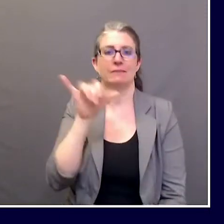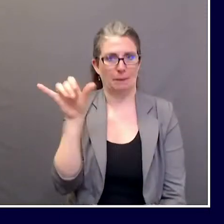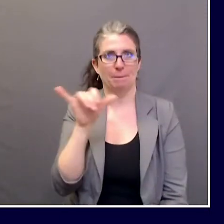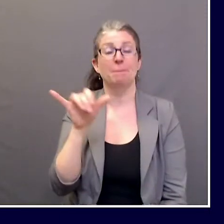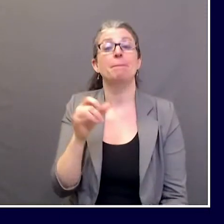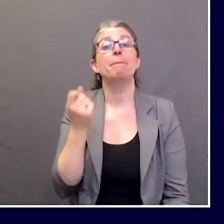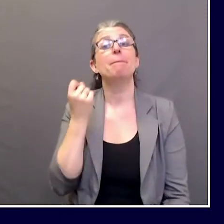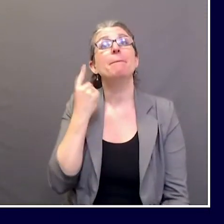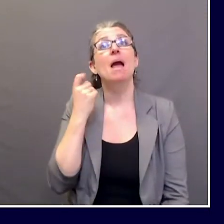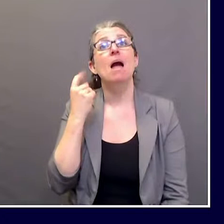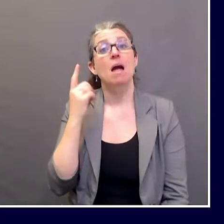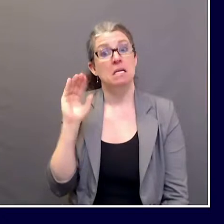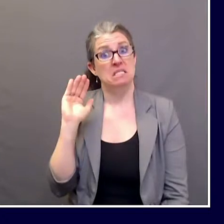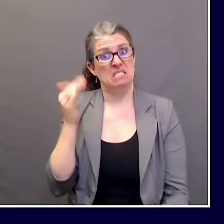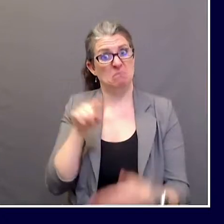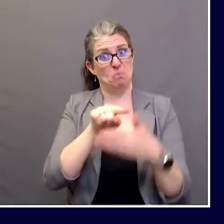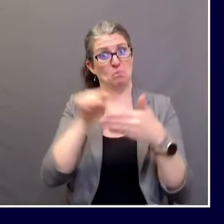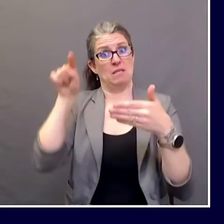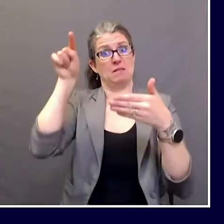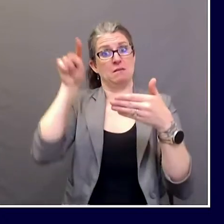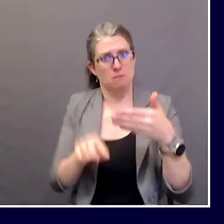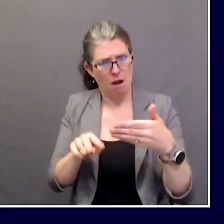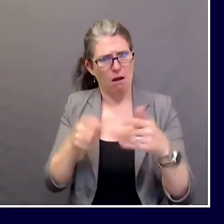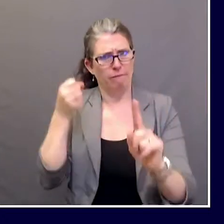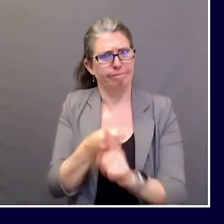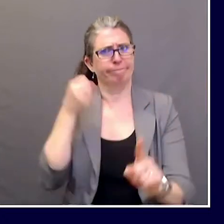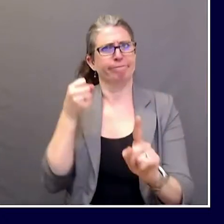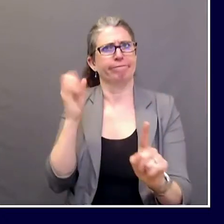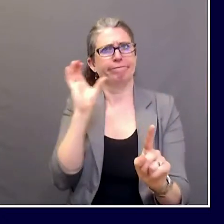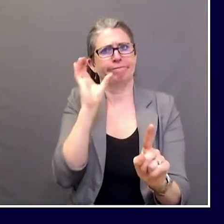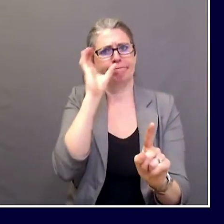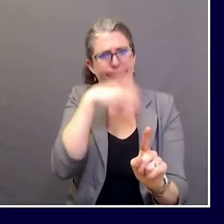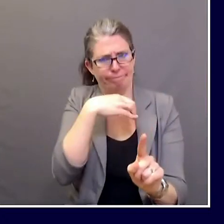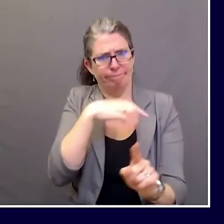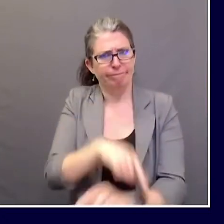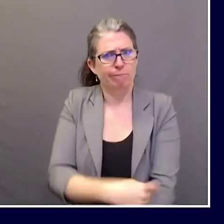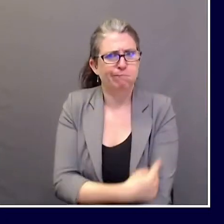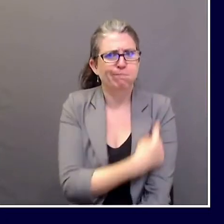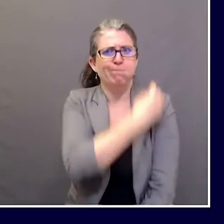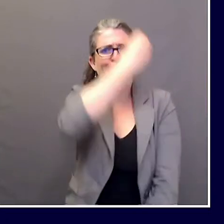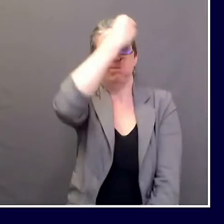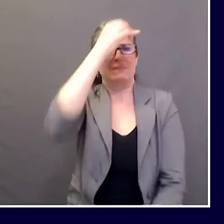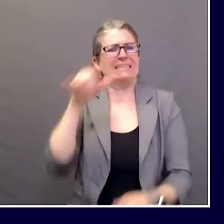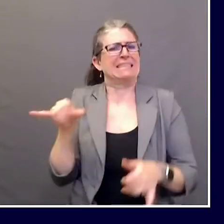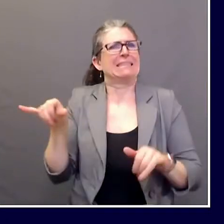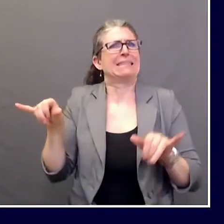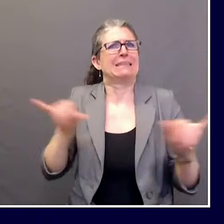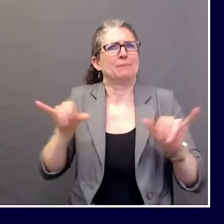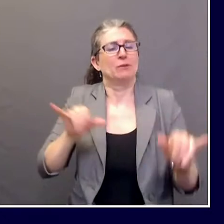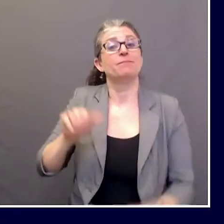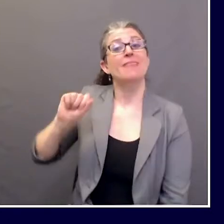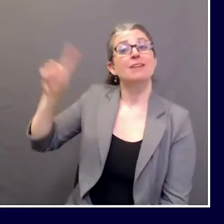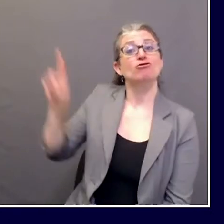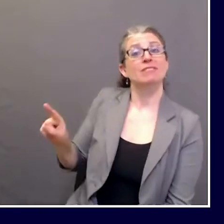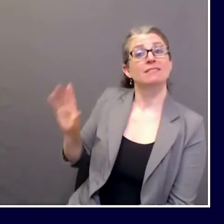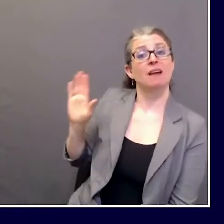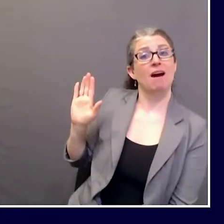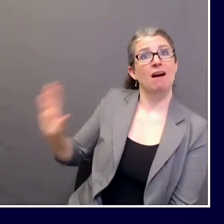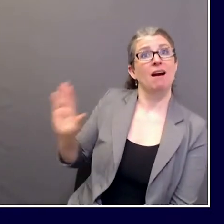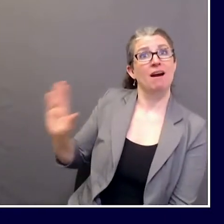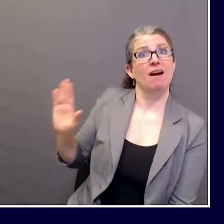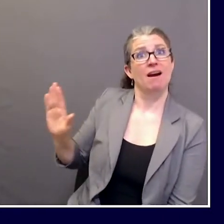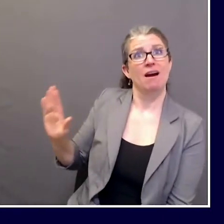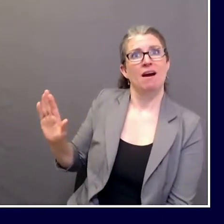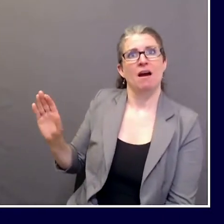Their numbers seem to be higher in Europe in connection with AstraZeneca, but it seems to be somewhat related. This